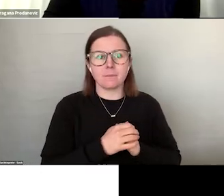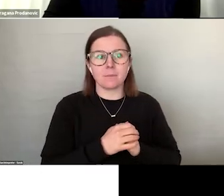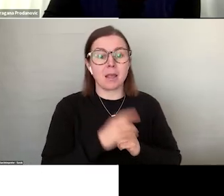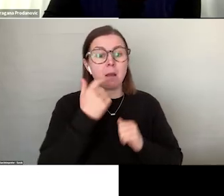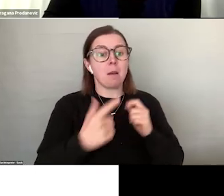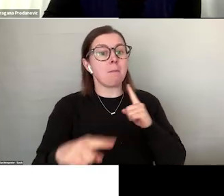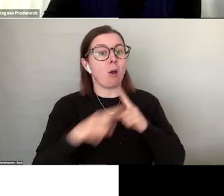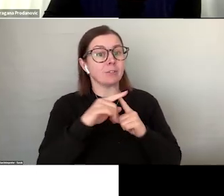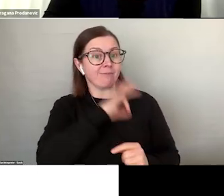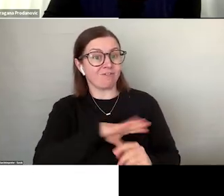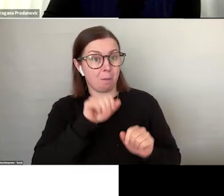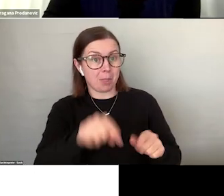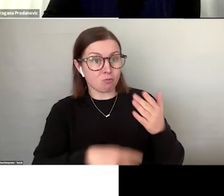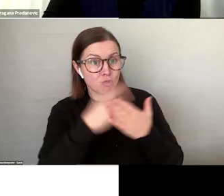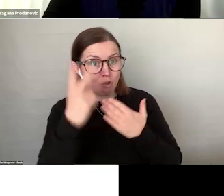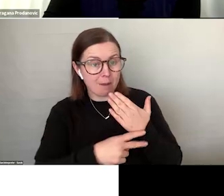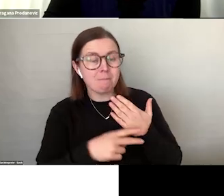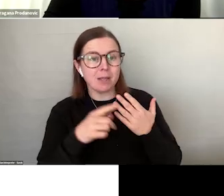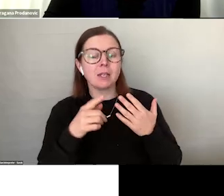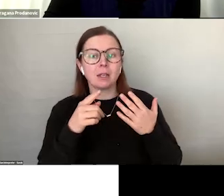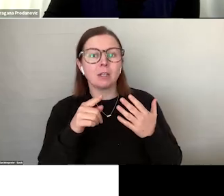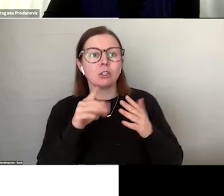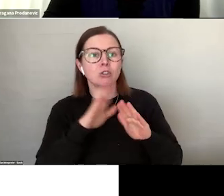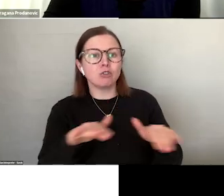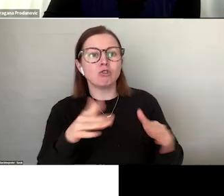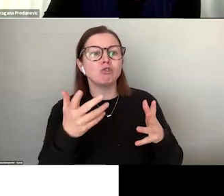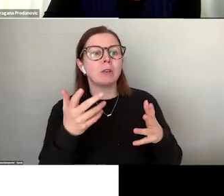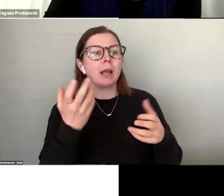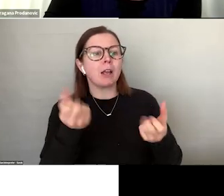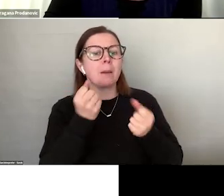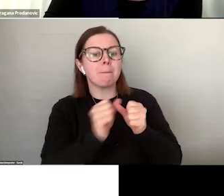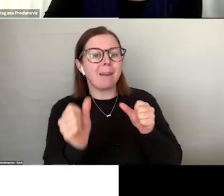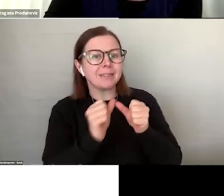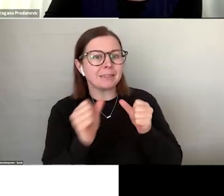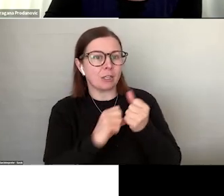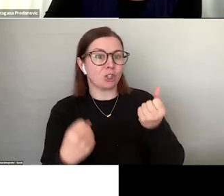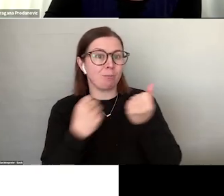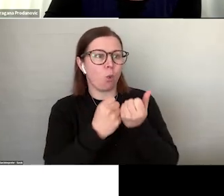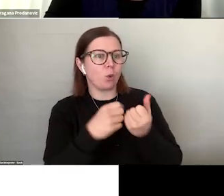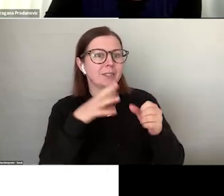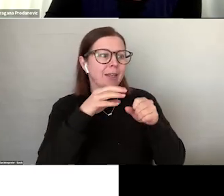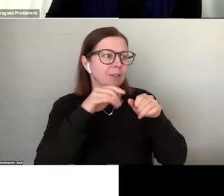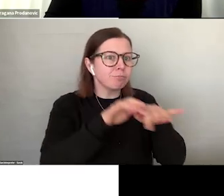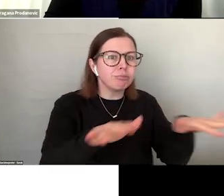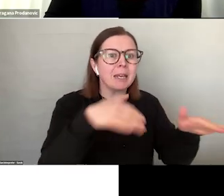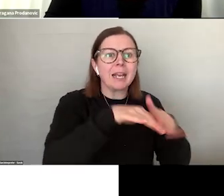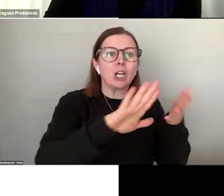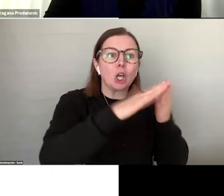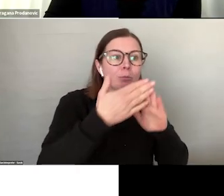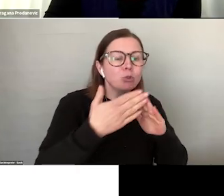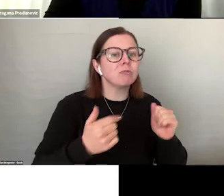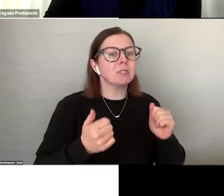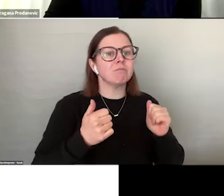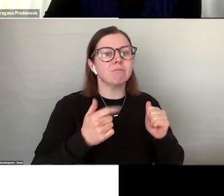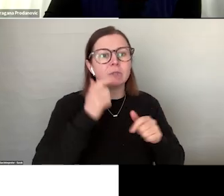program were that the children received more appropriate supports in the community and in schools. The